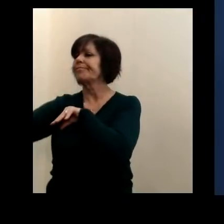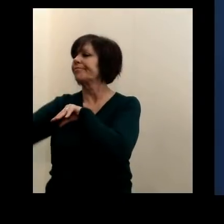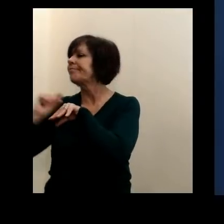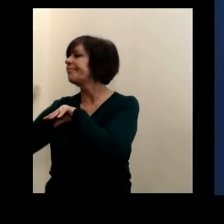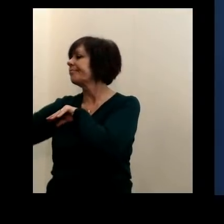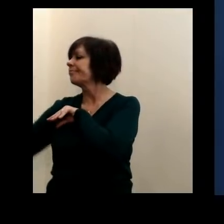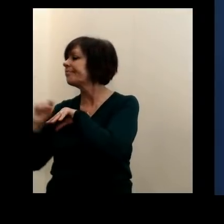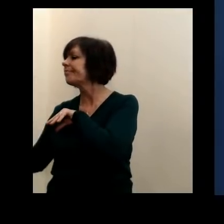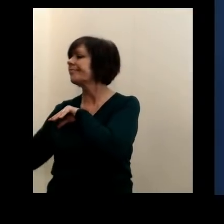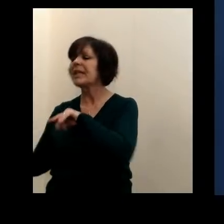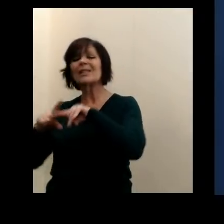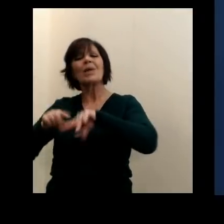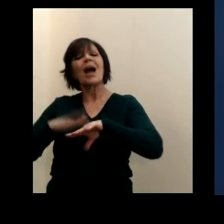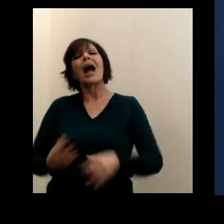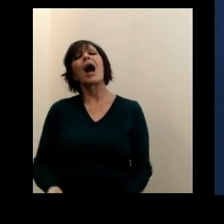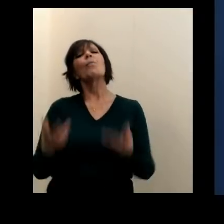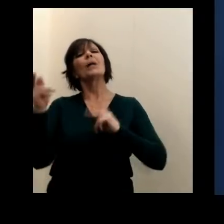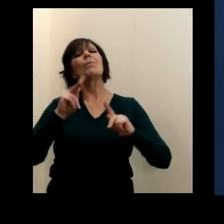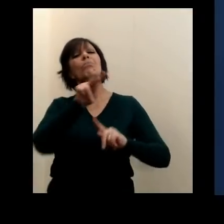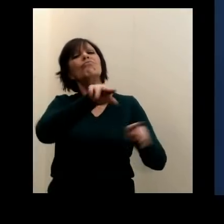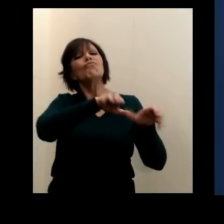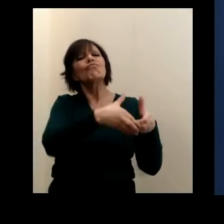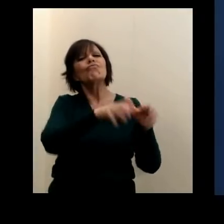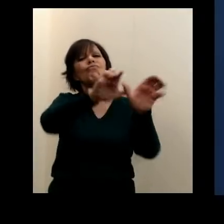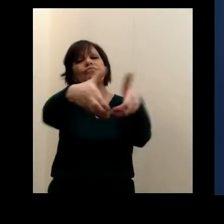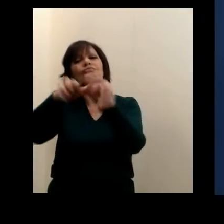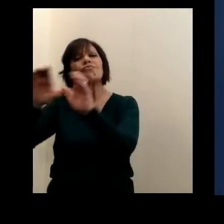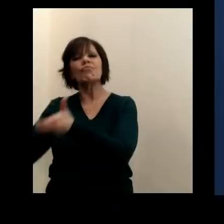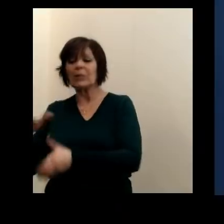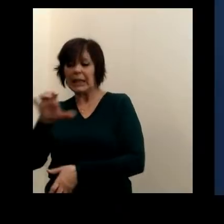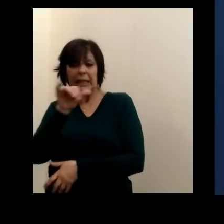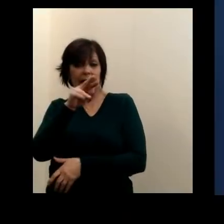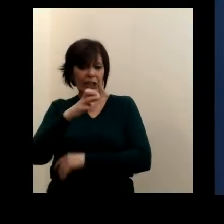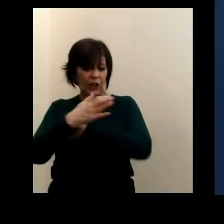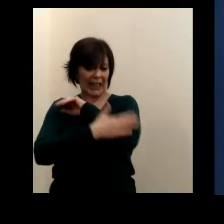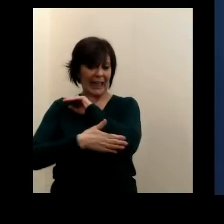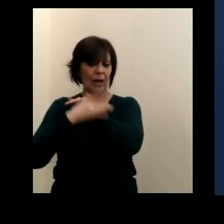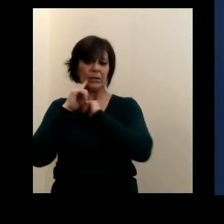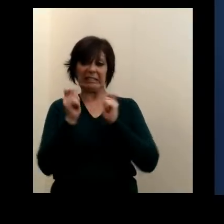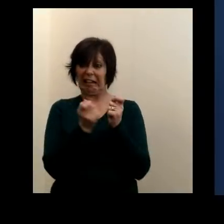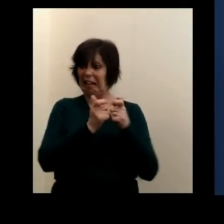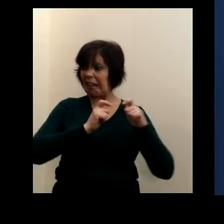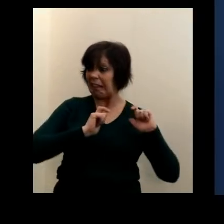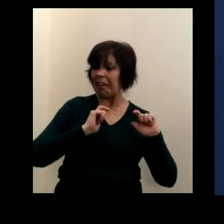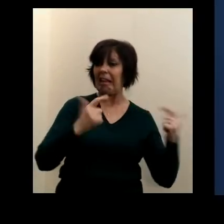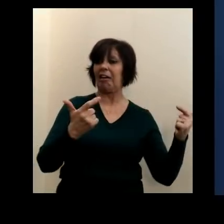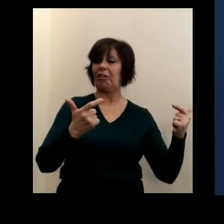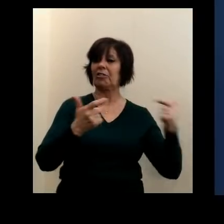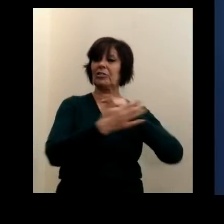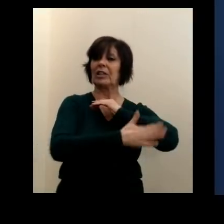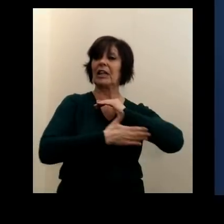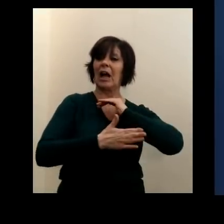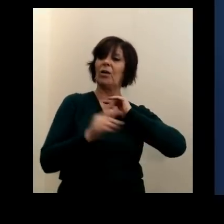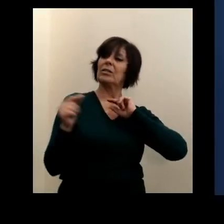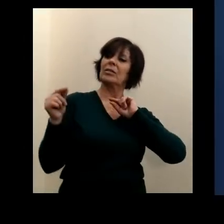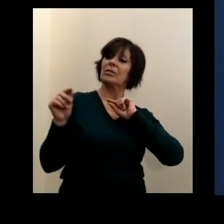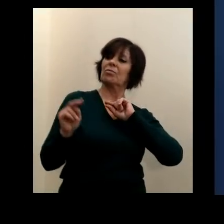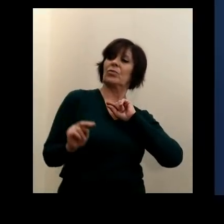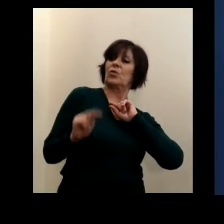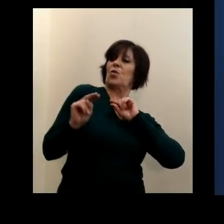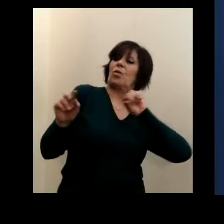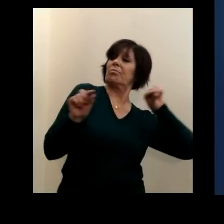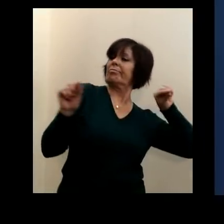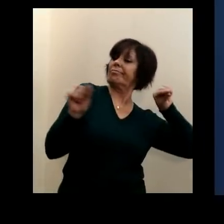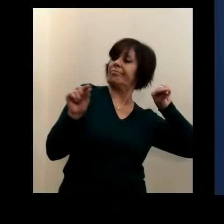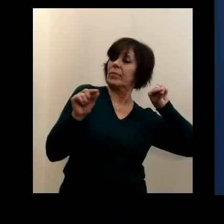divides them proportionally by population. Erie County is the largest county in upstate New York, north of Westchester